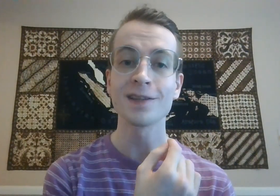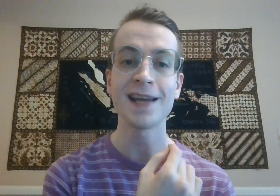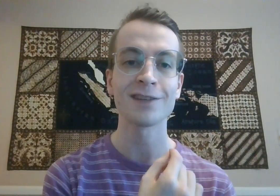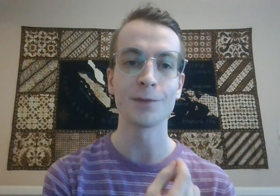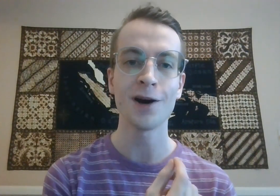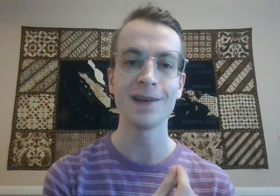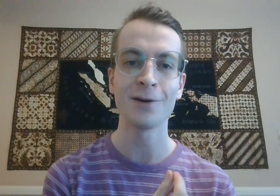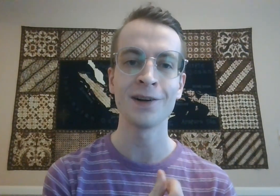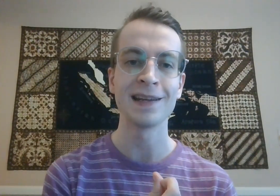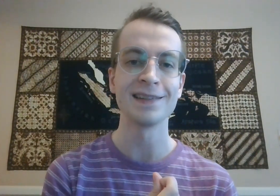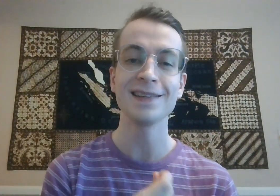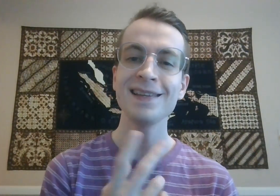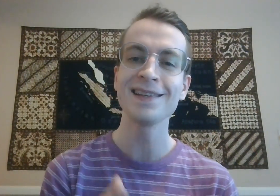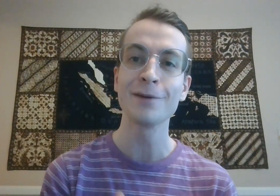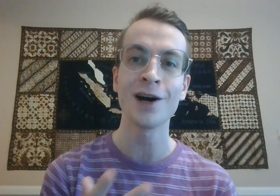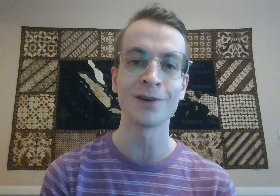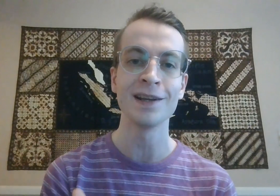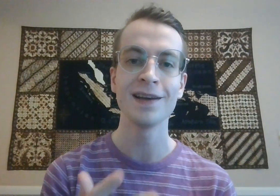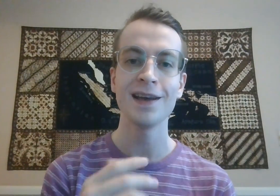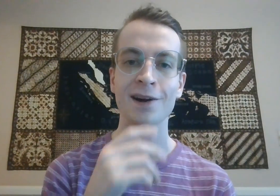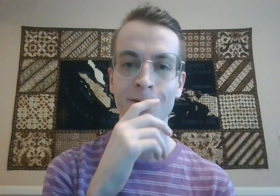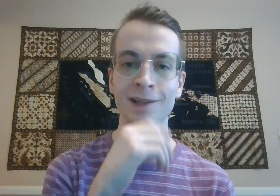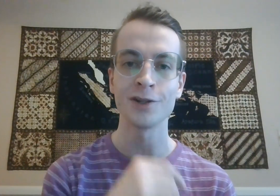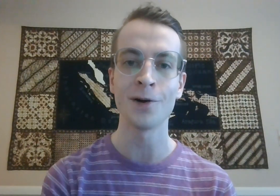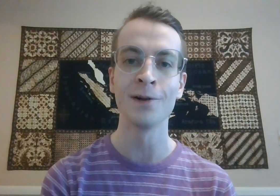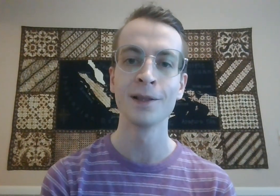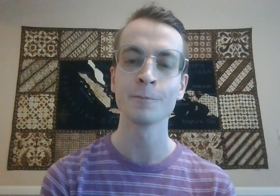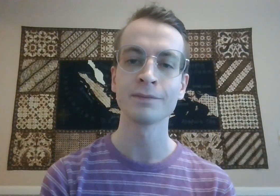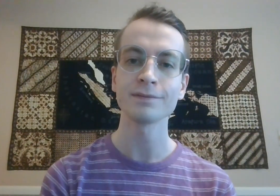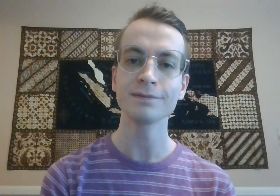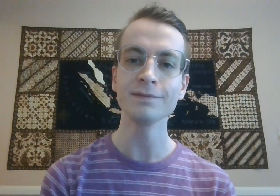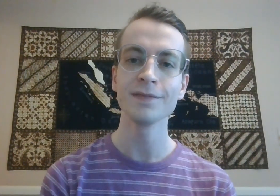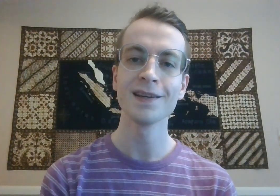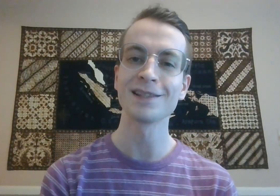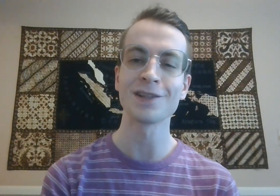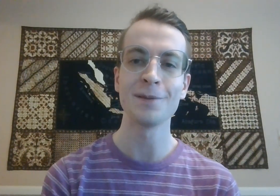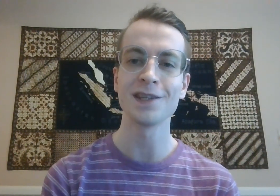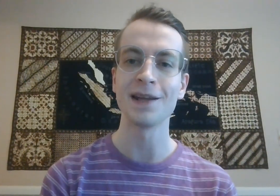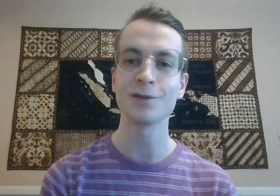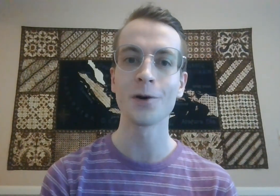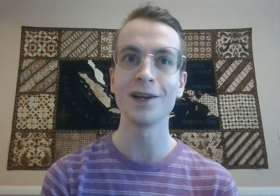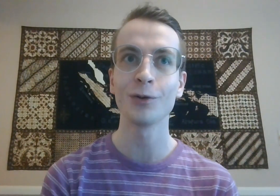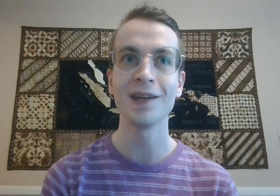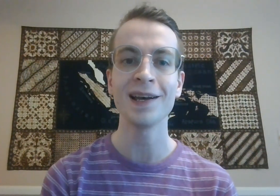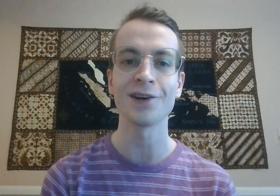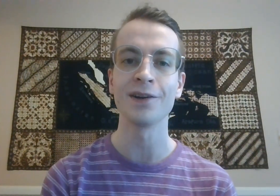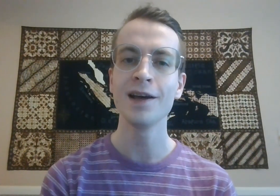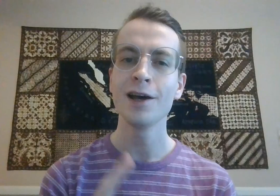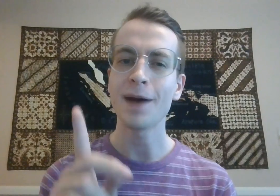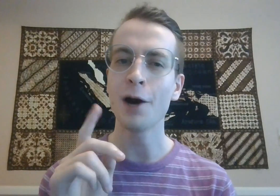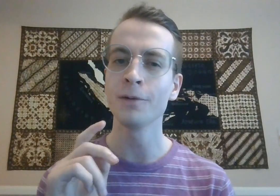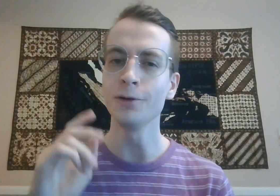pilfered snacks from coffee hour, and easy camaraderie in our fellowship hall. Sometimes it meant working through the night